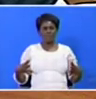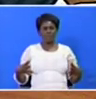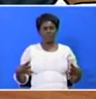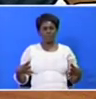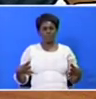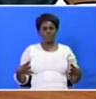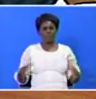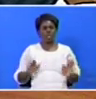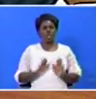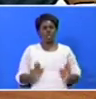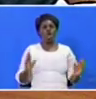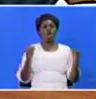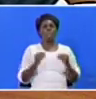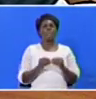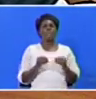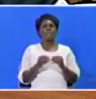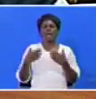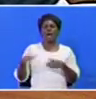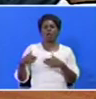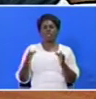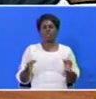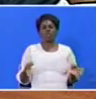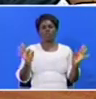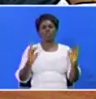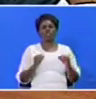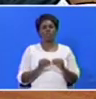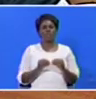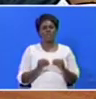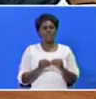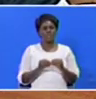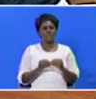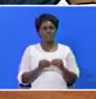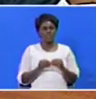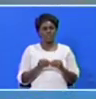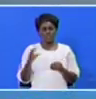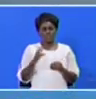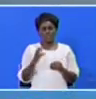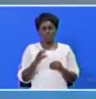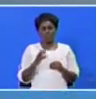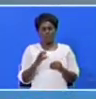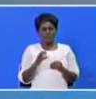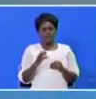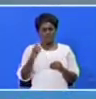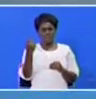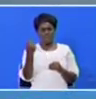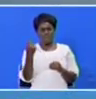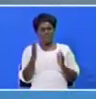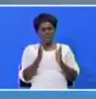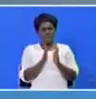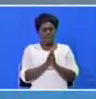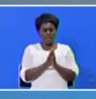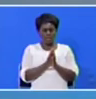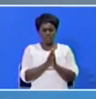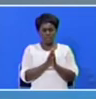there was no meeting outside the formal meeting where the Chamber of Commerce of Kenya, led by Kiprono Kitoni, and the